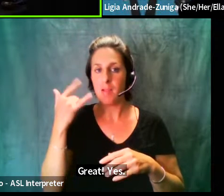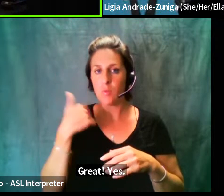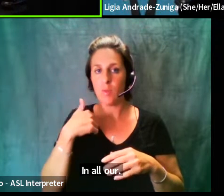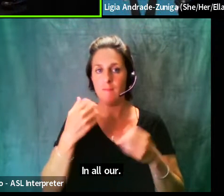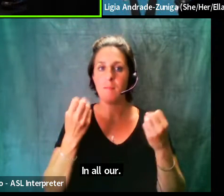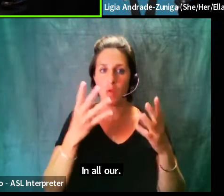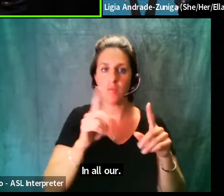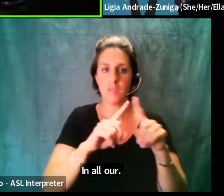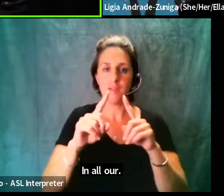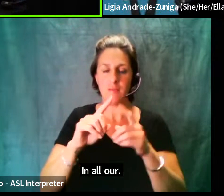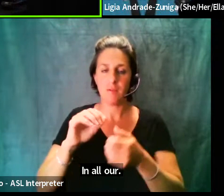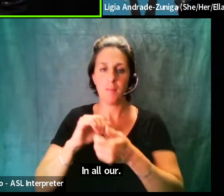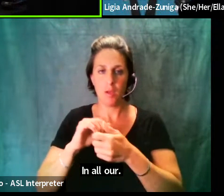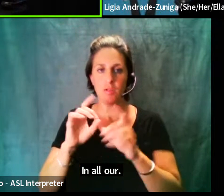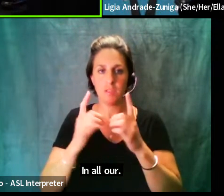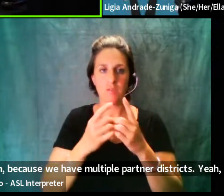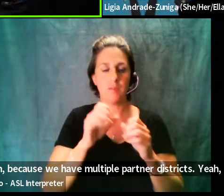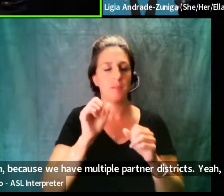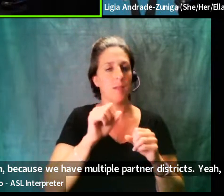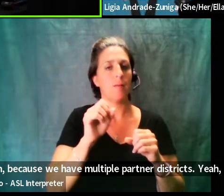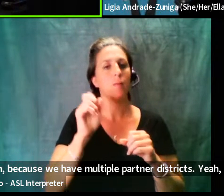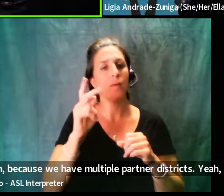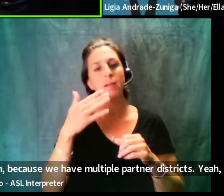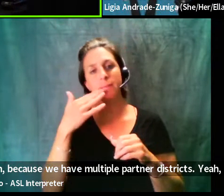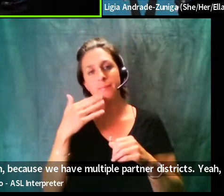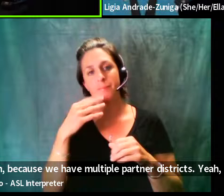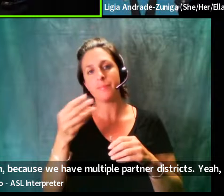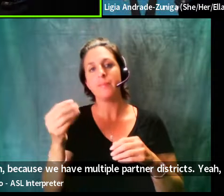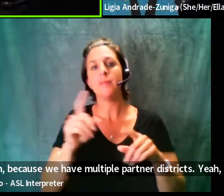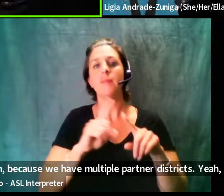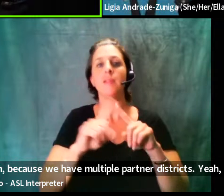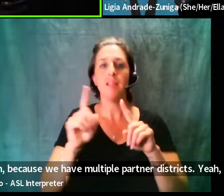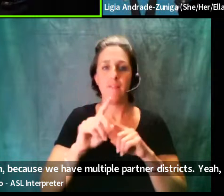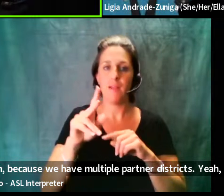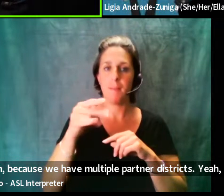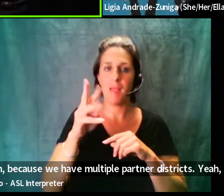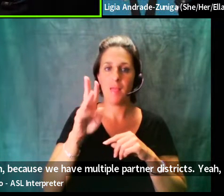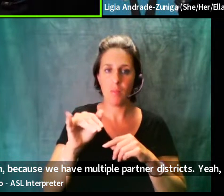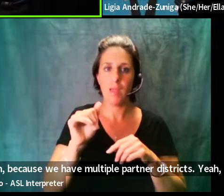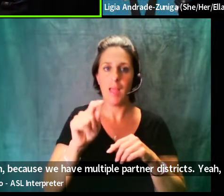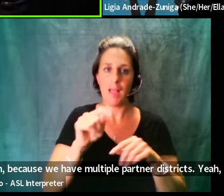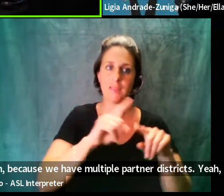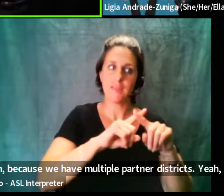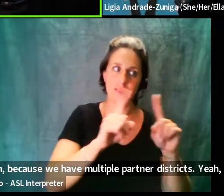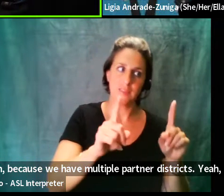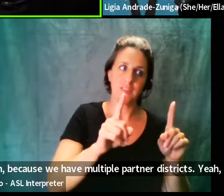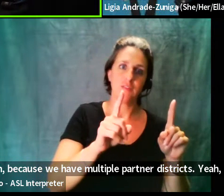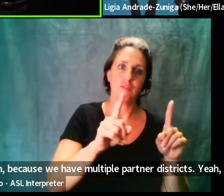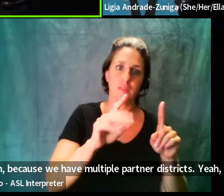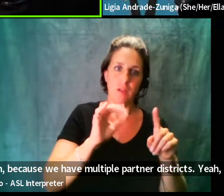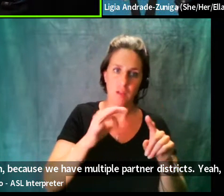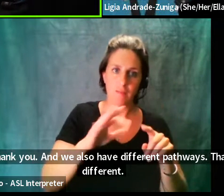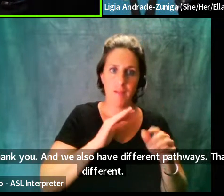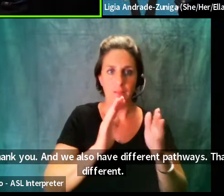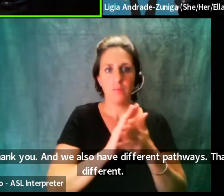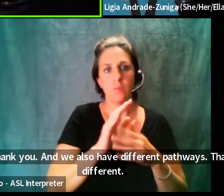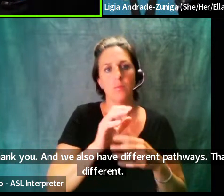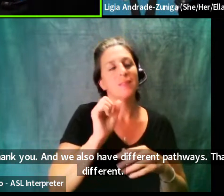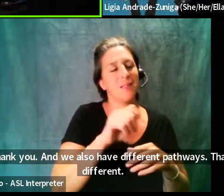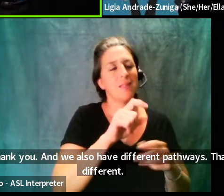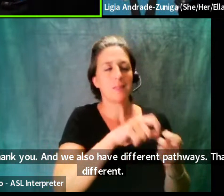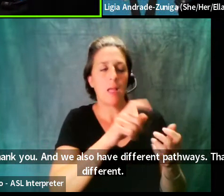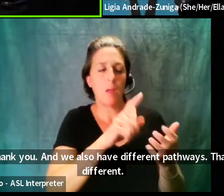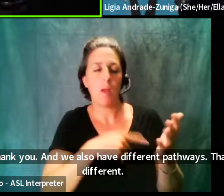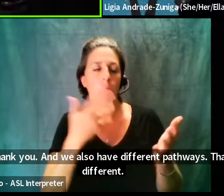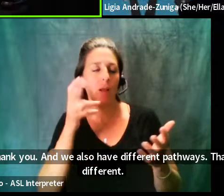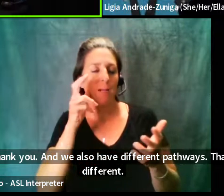Exactly. districts. Yeah, okay. Thank you. And we also have different pathways at That's different of our exactly schools. what I wanted to Yes. hear Okay. and No,